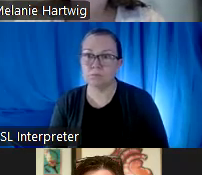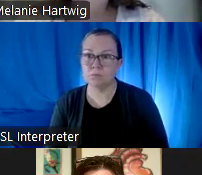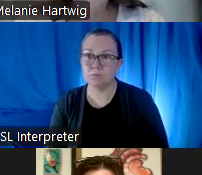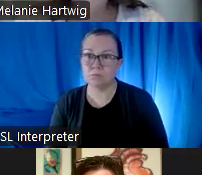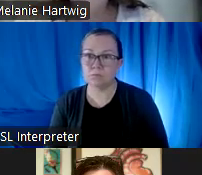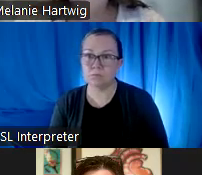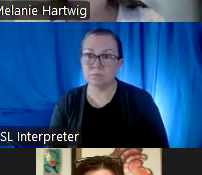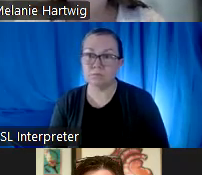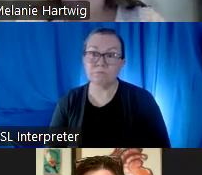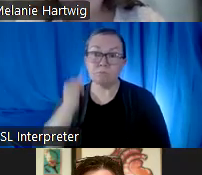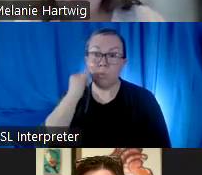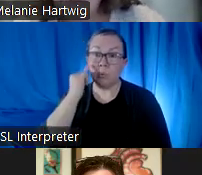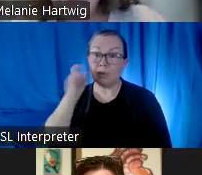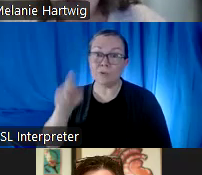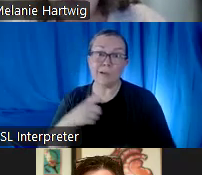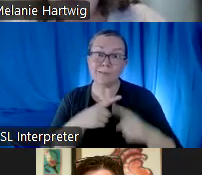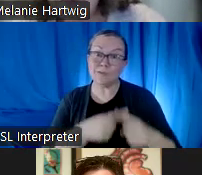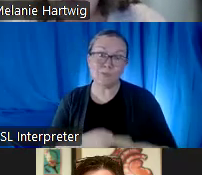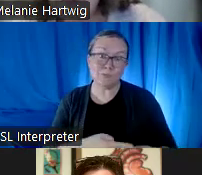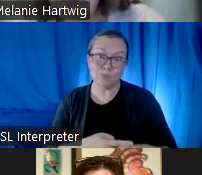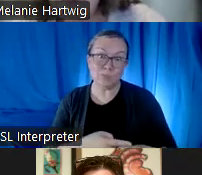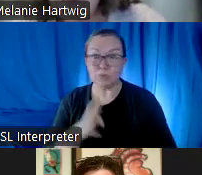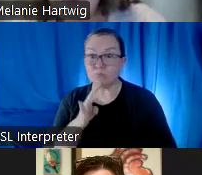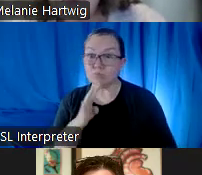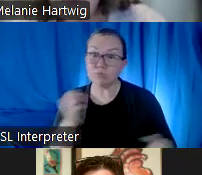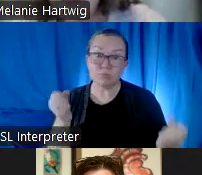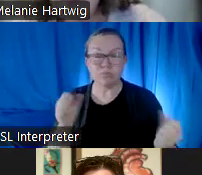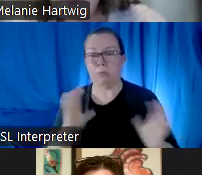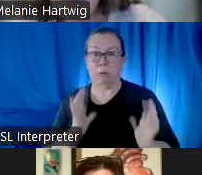Or if you need to just come off mute, you can do that as well.